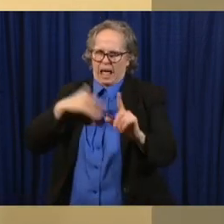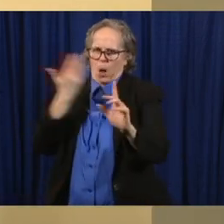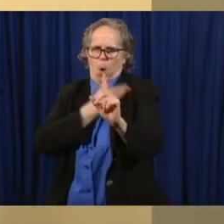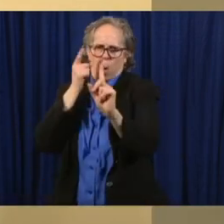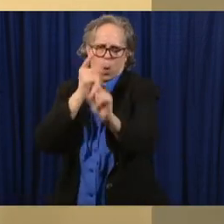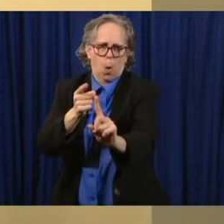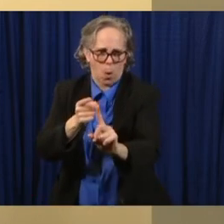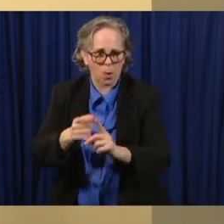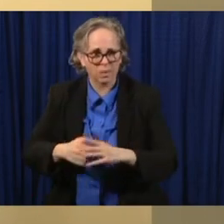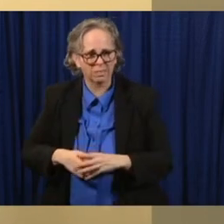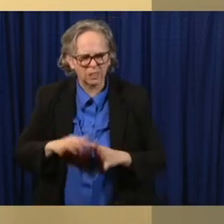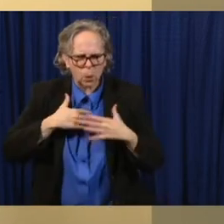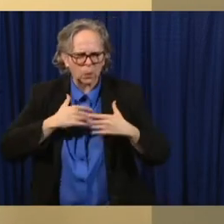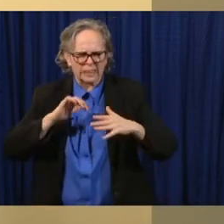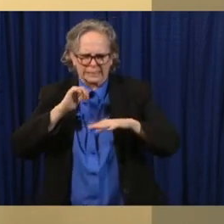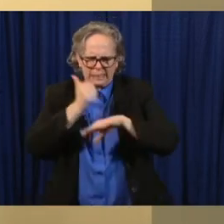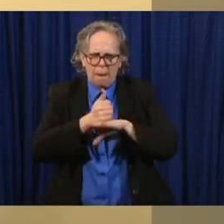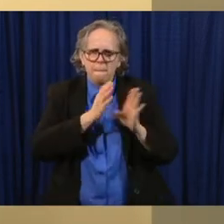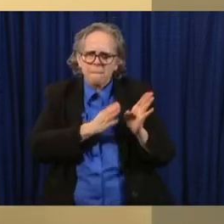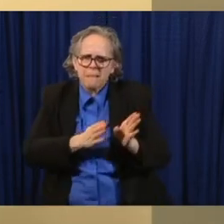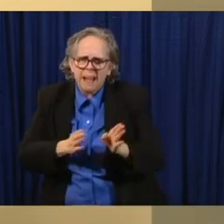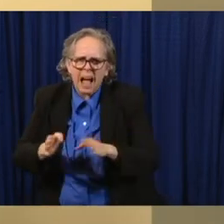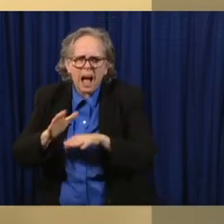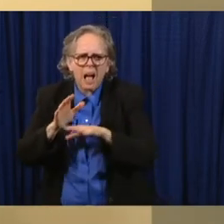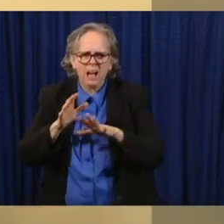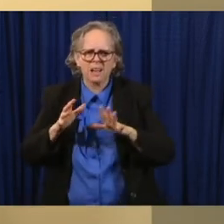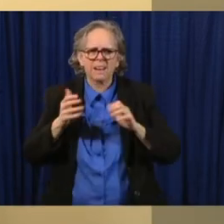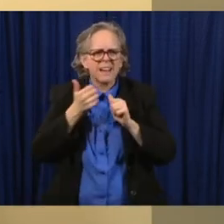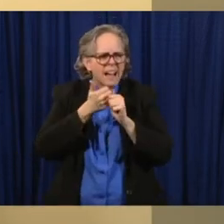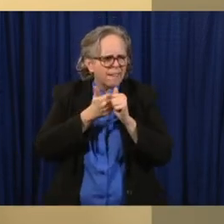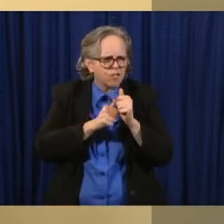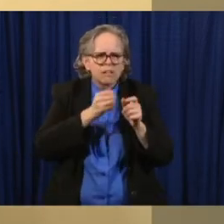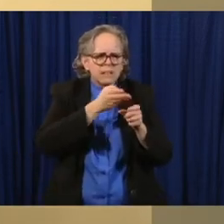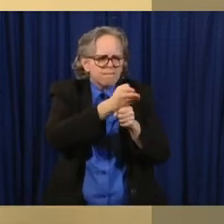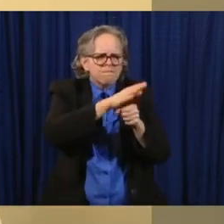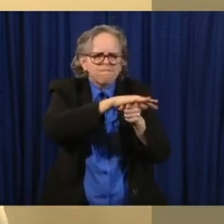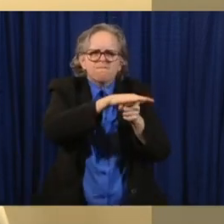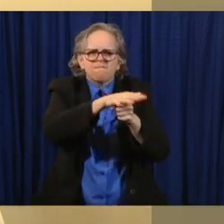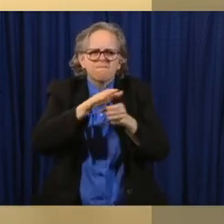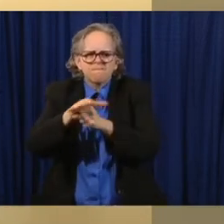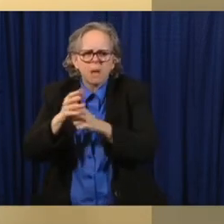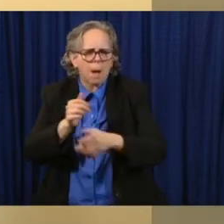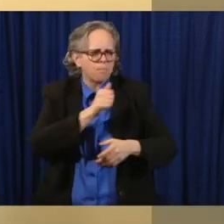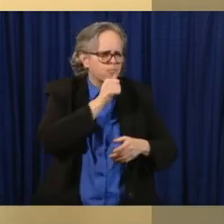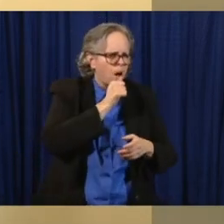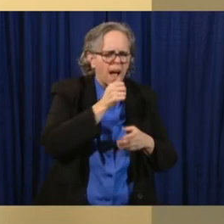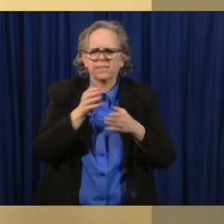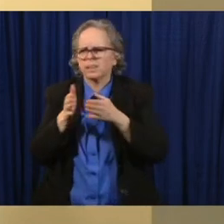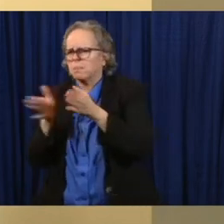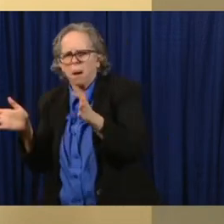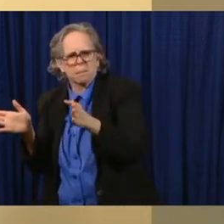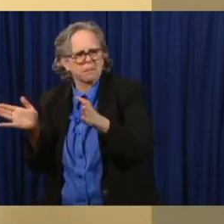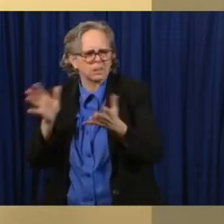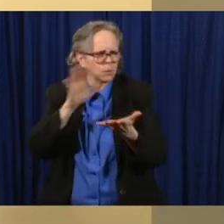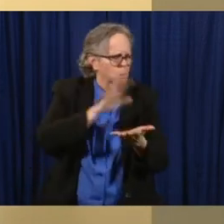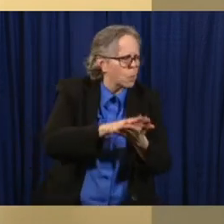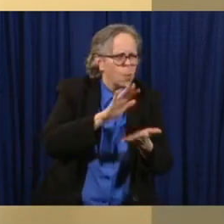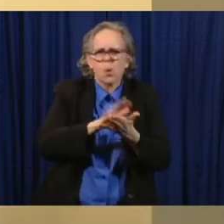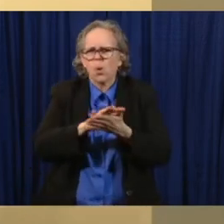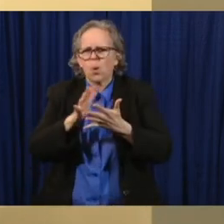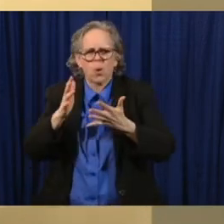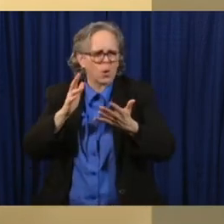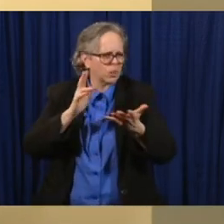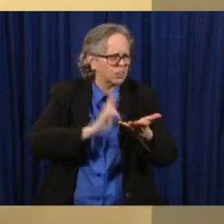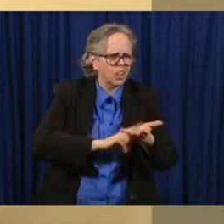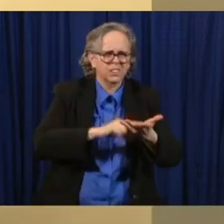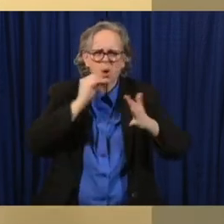structures. We're doing it in every sector. Every sector, the governor just mentioned schools remaining closed, but they're not closed.